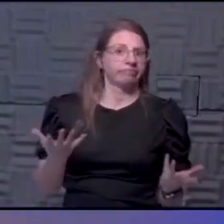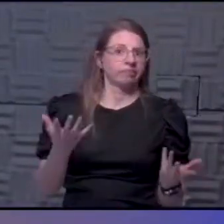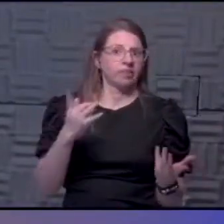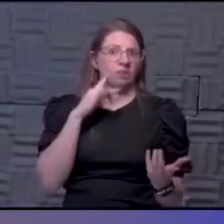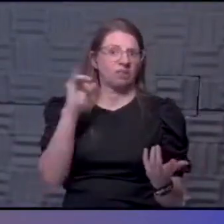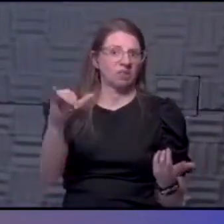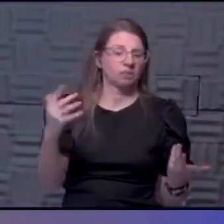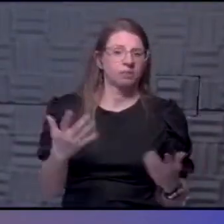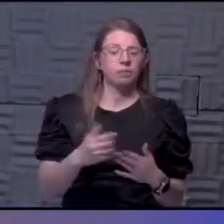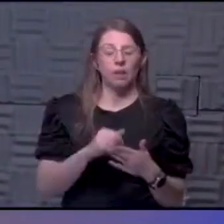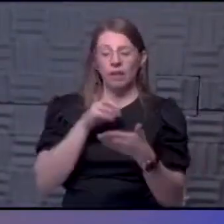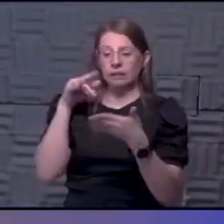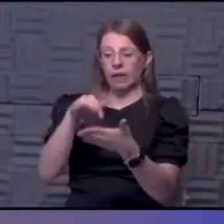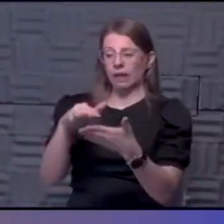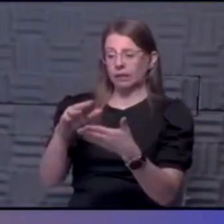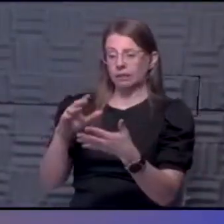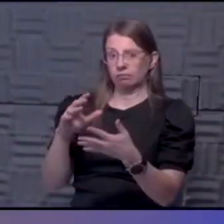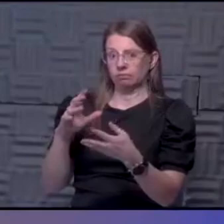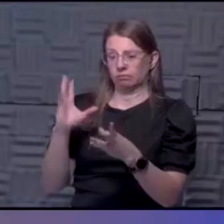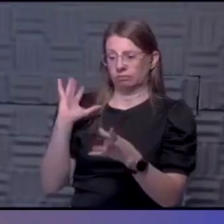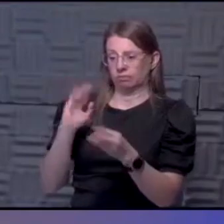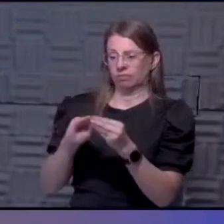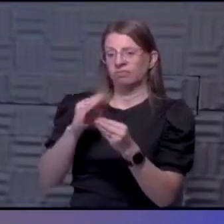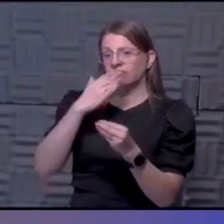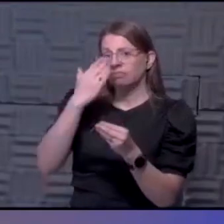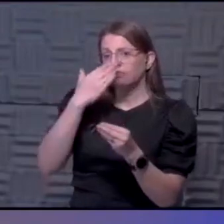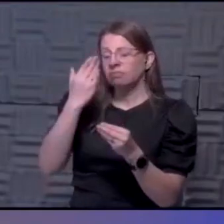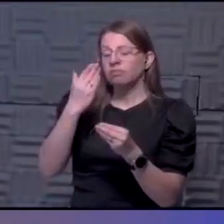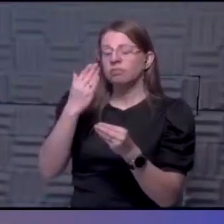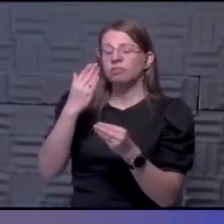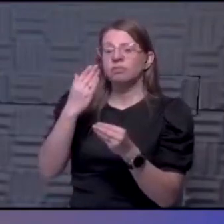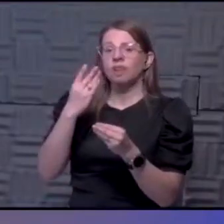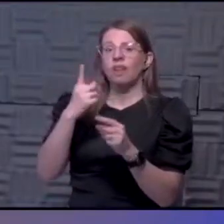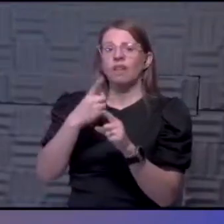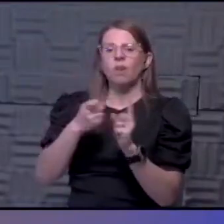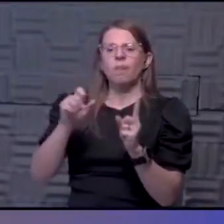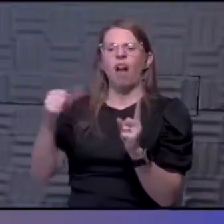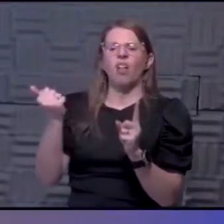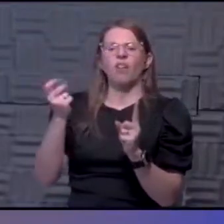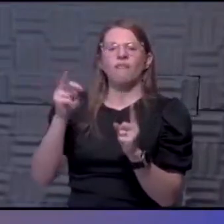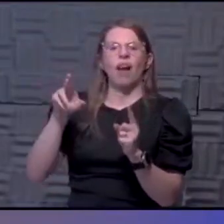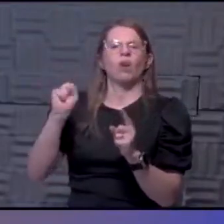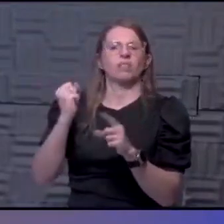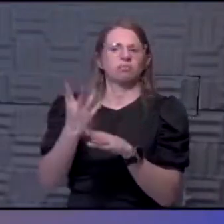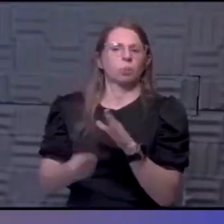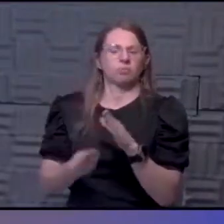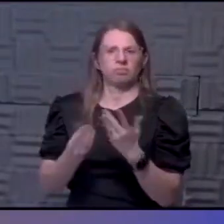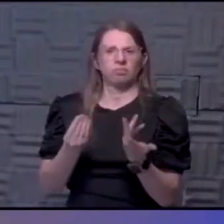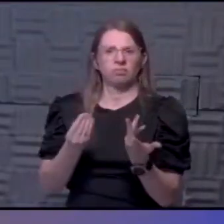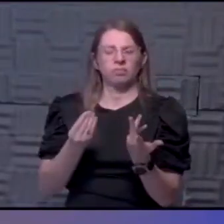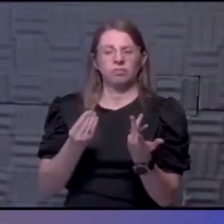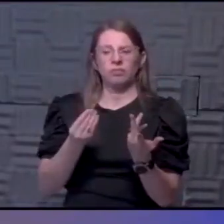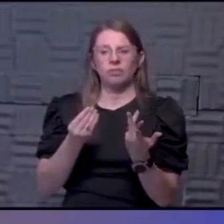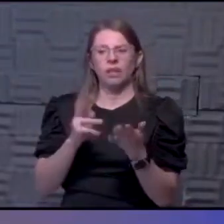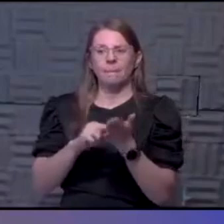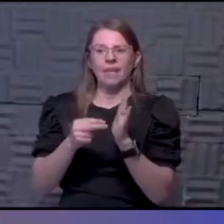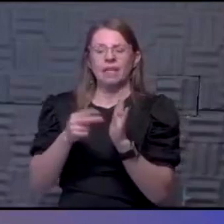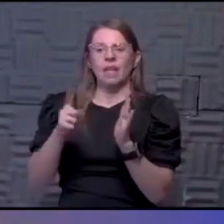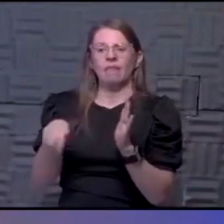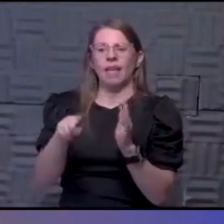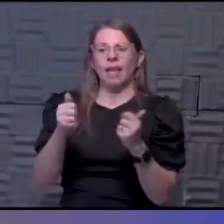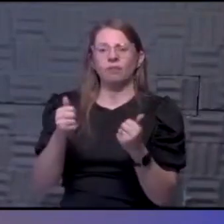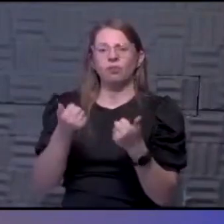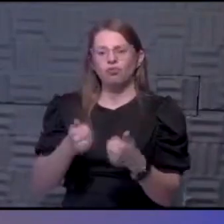know from studies that have been done in folks that have lost their sense of smell from other viruses is that it's better to kind of be actively engaged to try